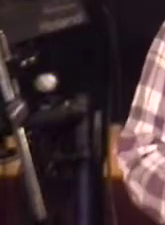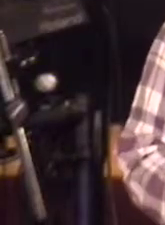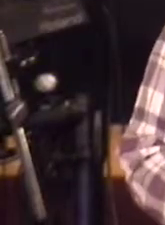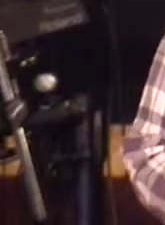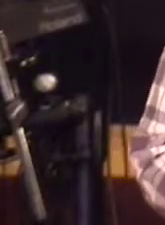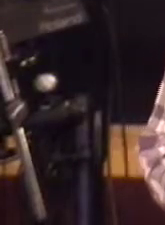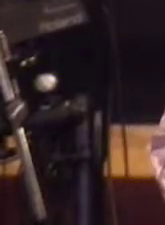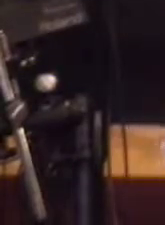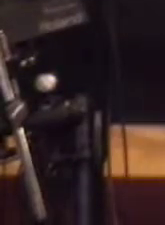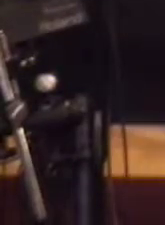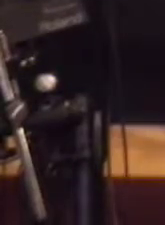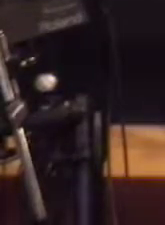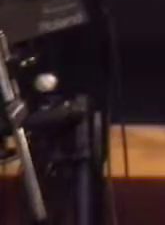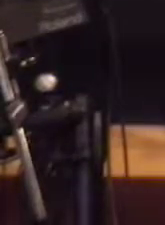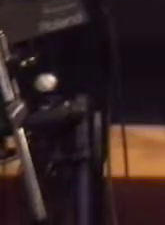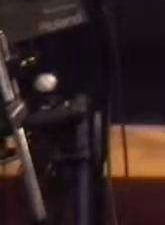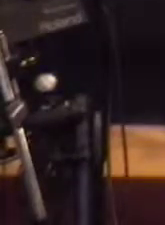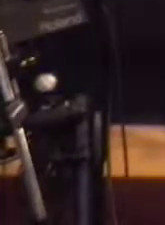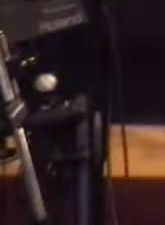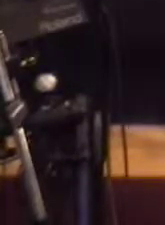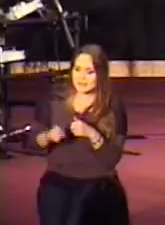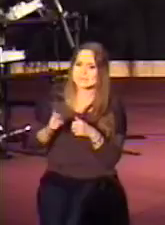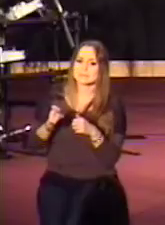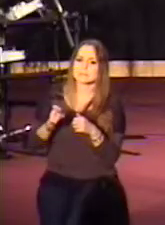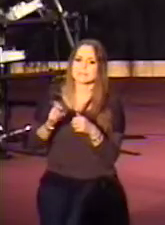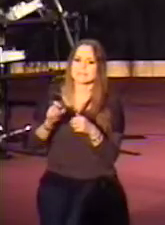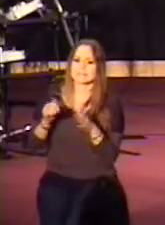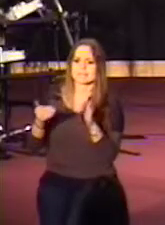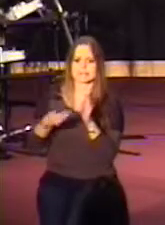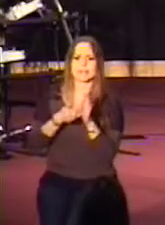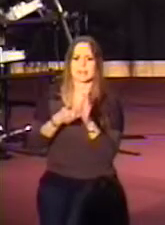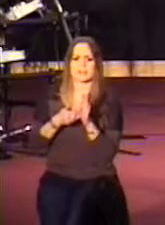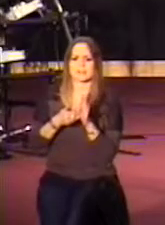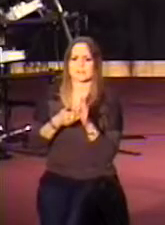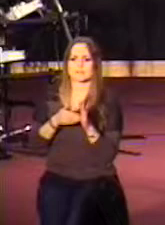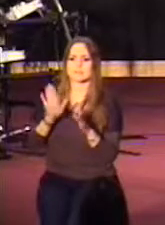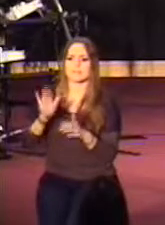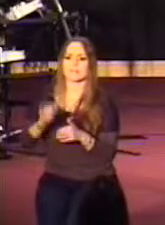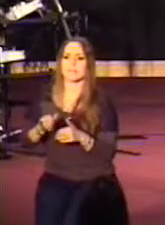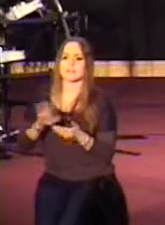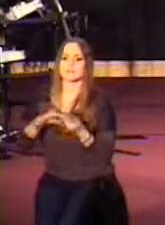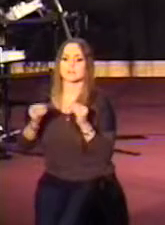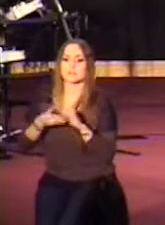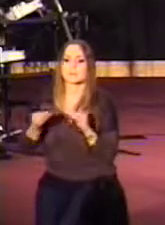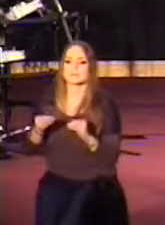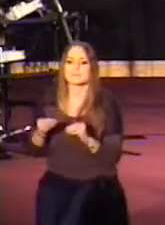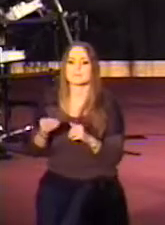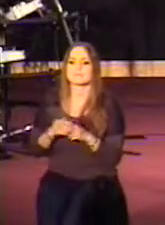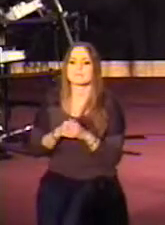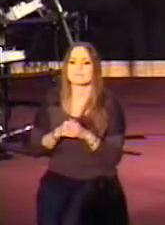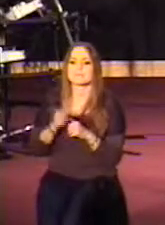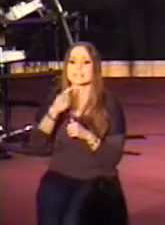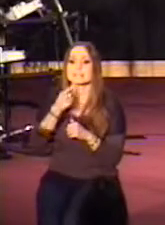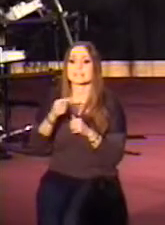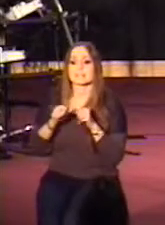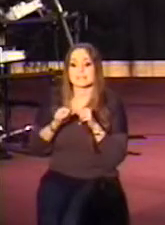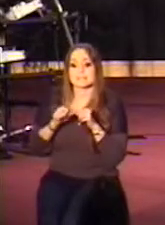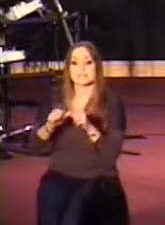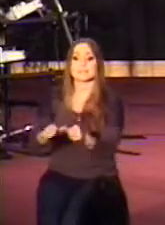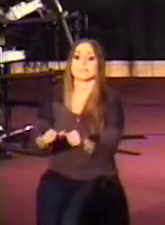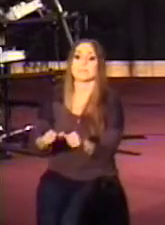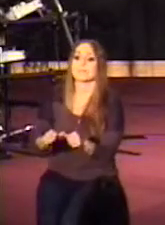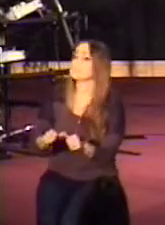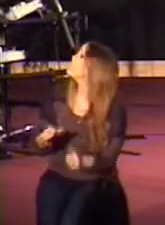character to that story, right? In verses 7 and 8, he basically says, I press on from trash to treasure. He says, I